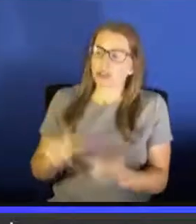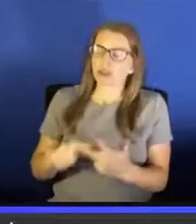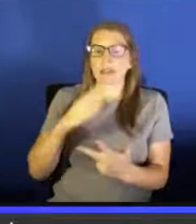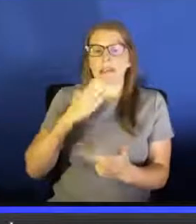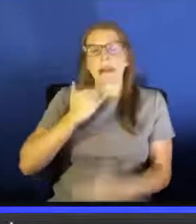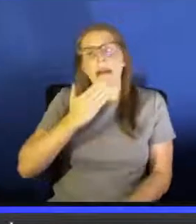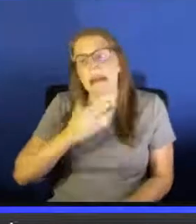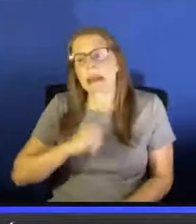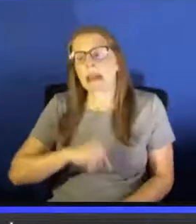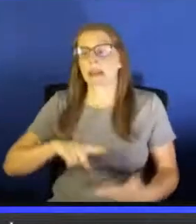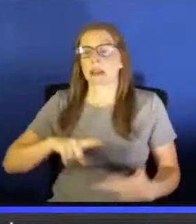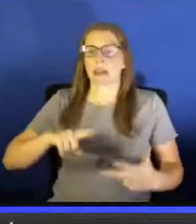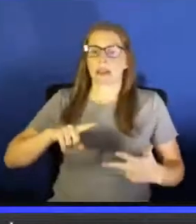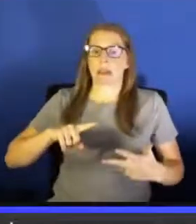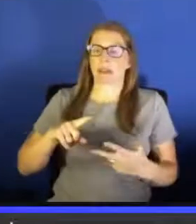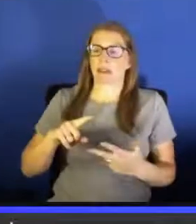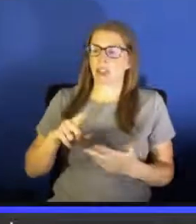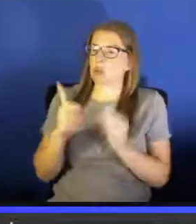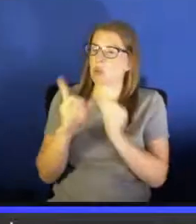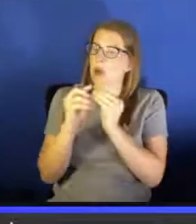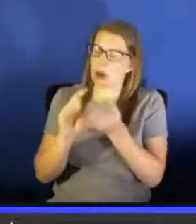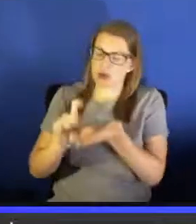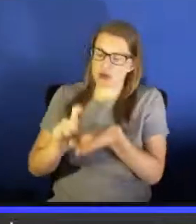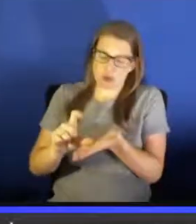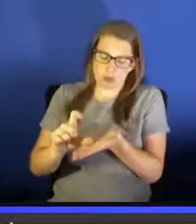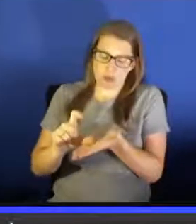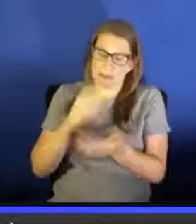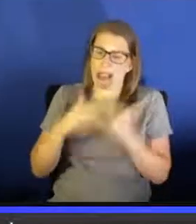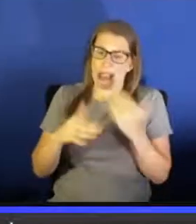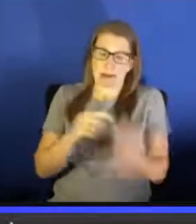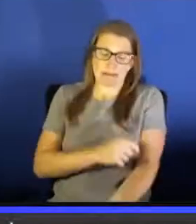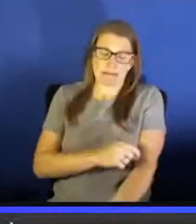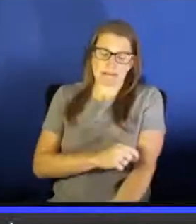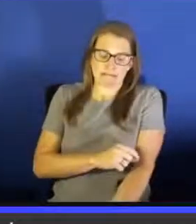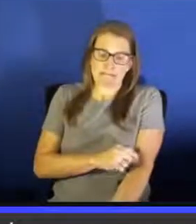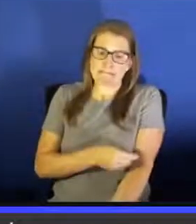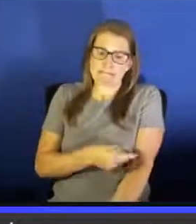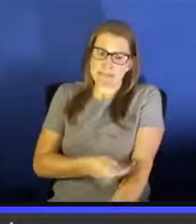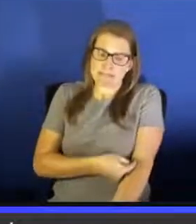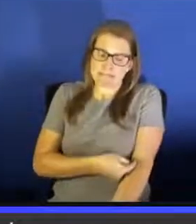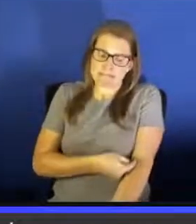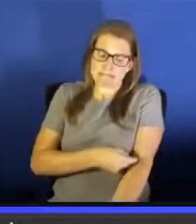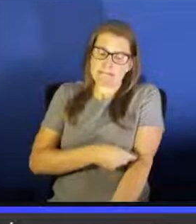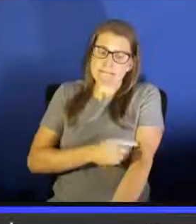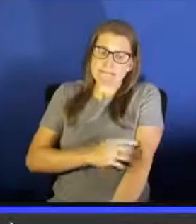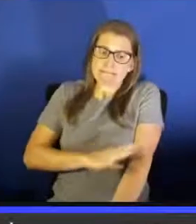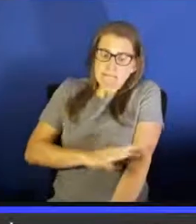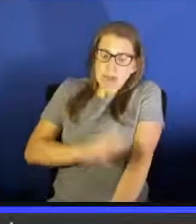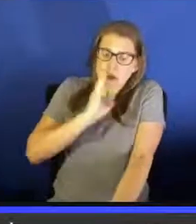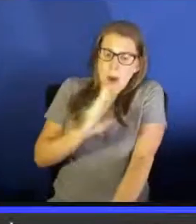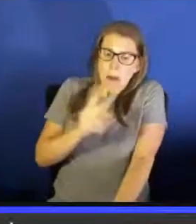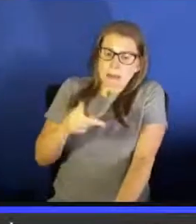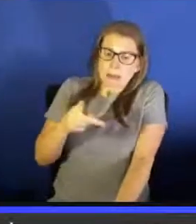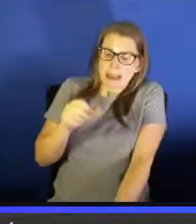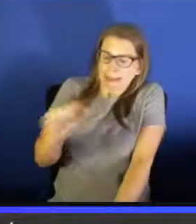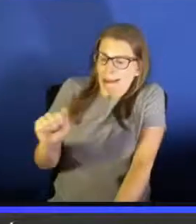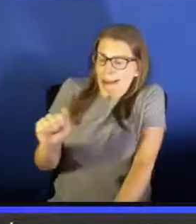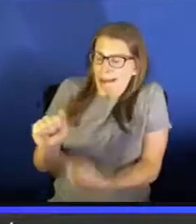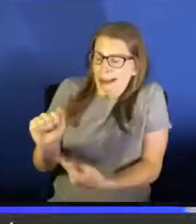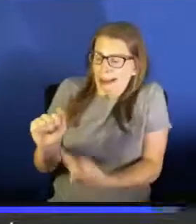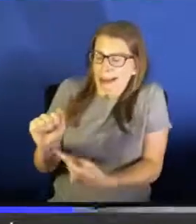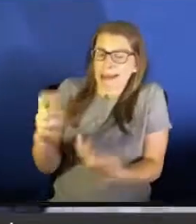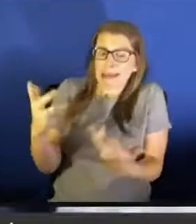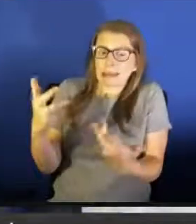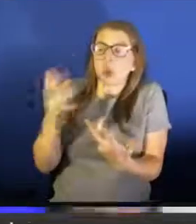One more tube of blood will find your, will tell us where you are with your PSA. Will tell us if you're going to have a high